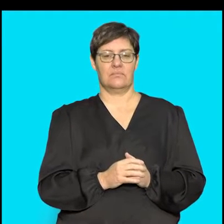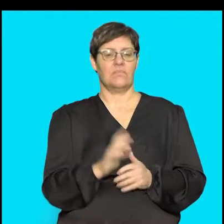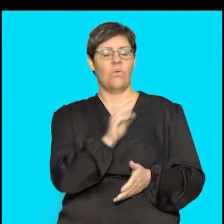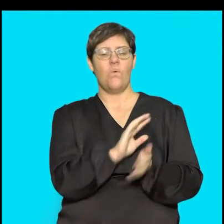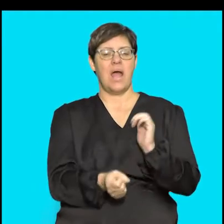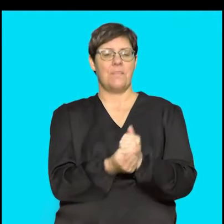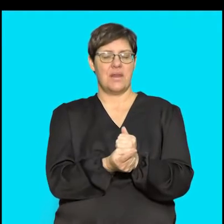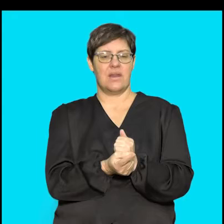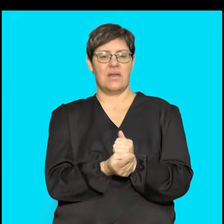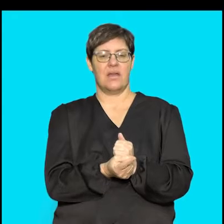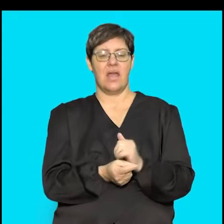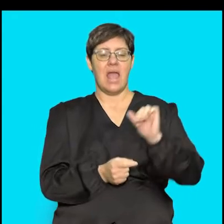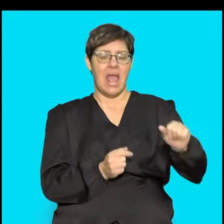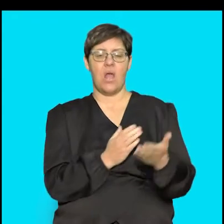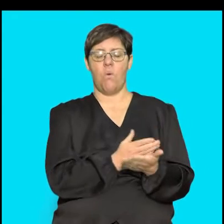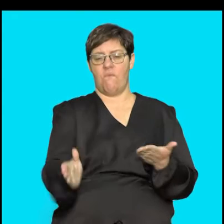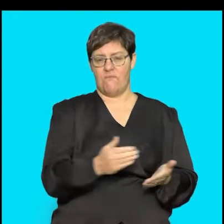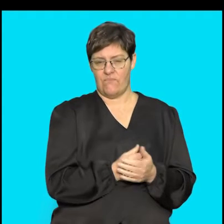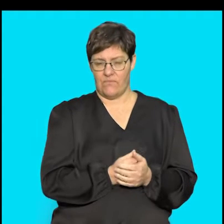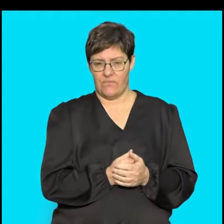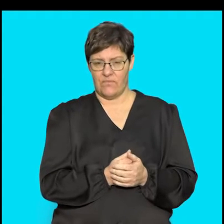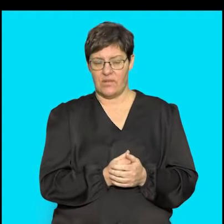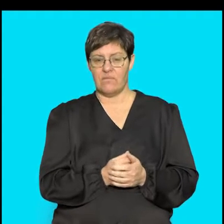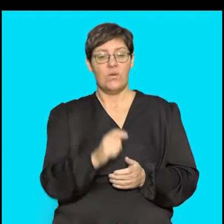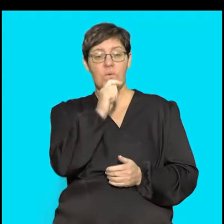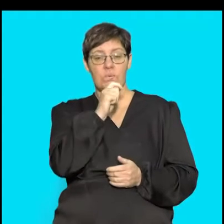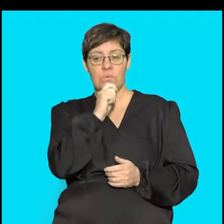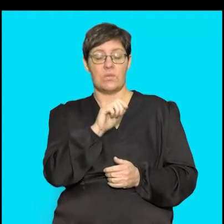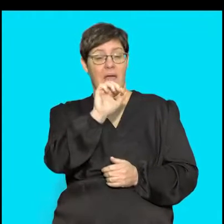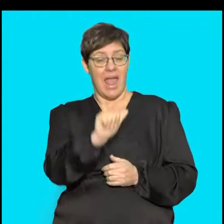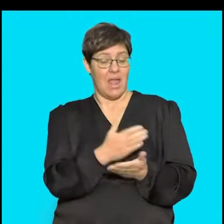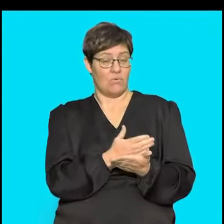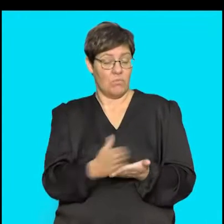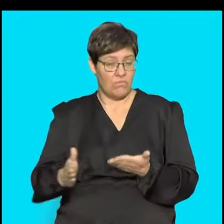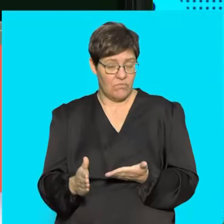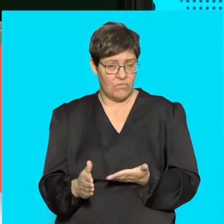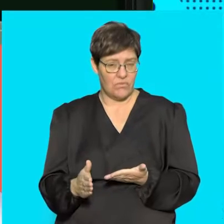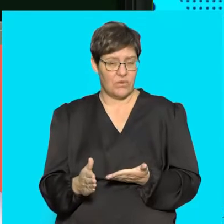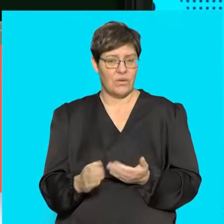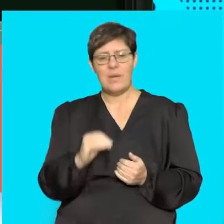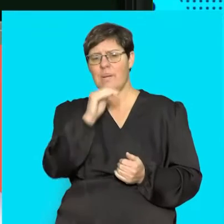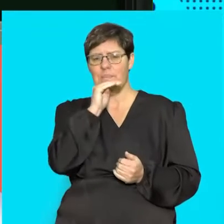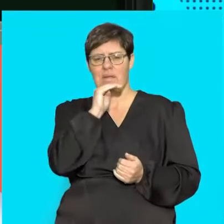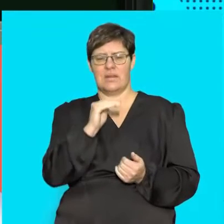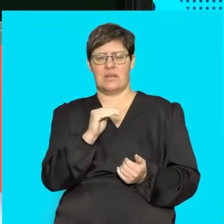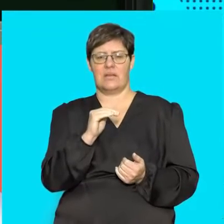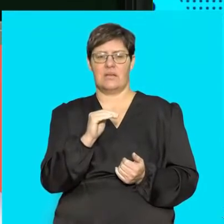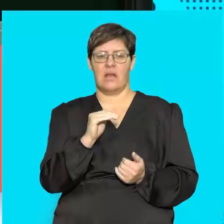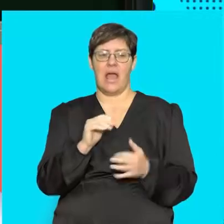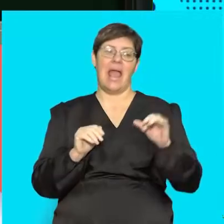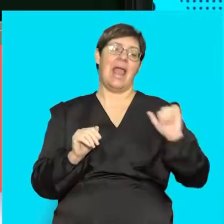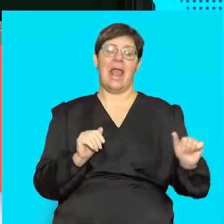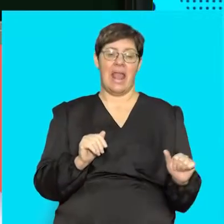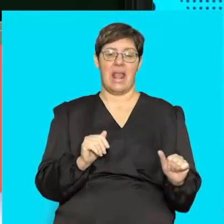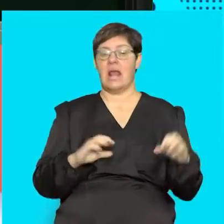What will happen if A is removed? Now, when we use the words A is removed, it doesn't mean that we're now going to